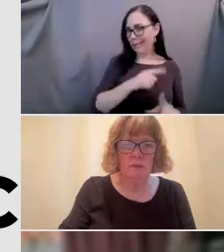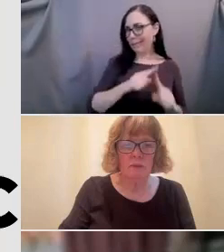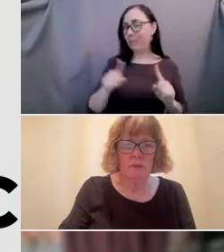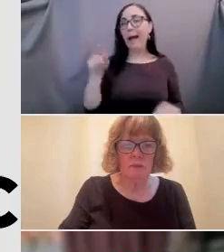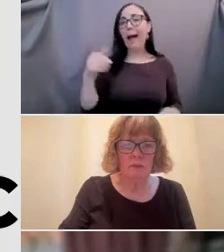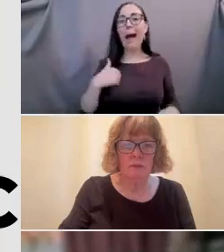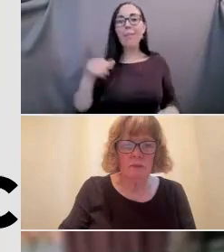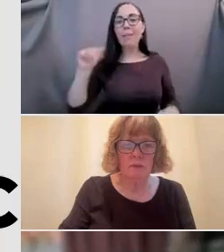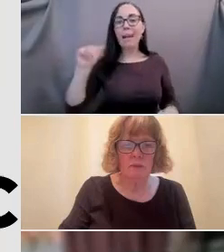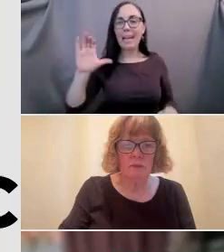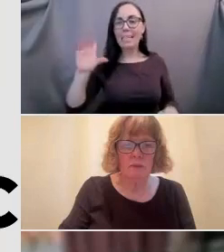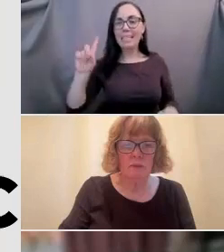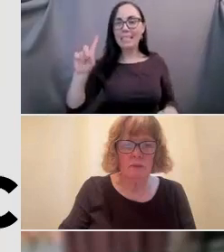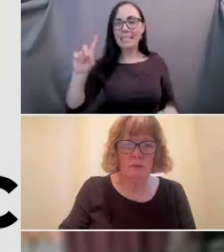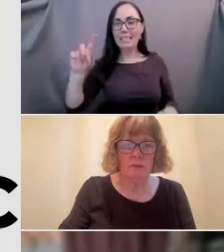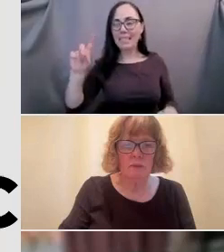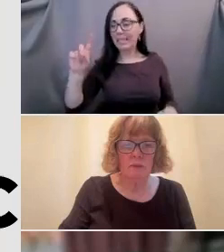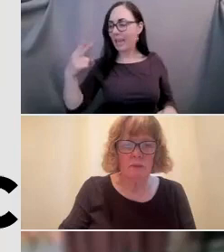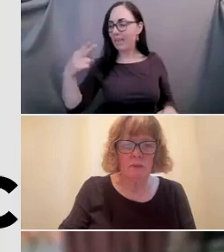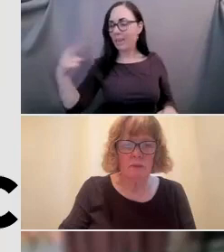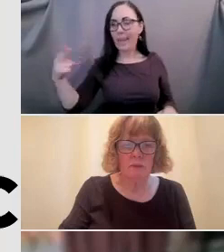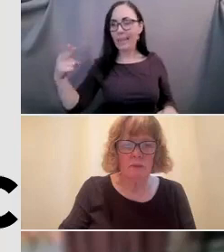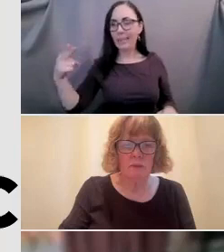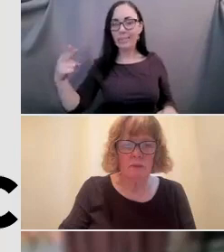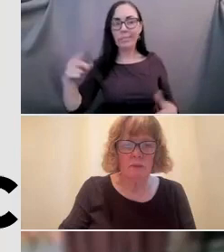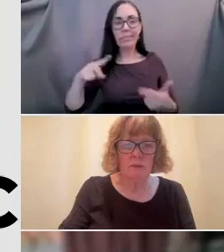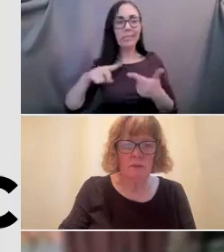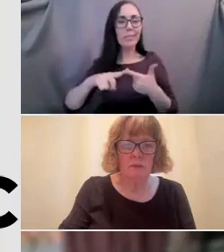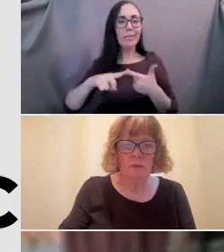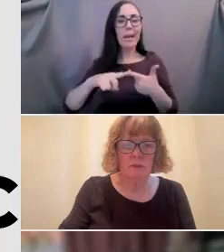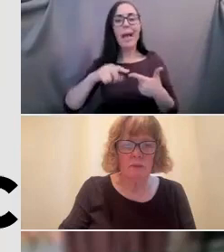of Hearing, the Arizona Developmental Disabilities